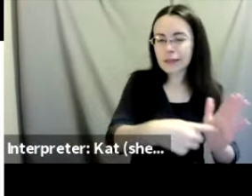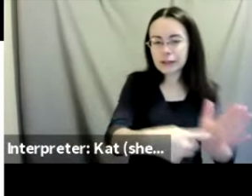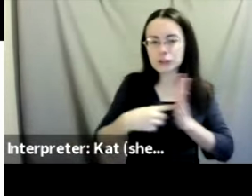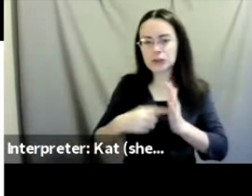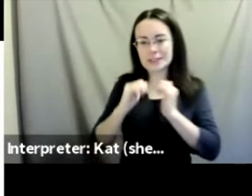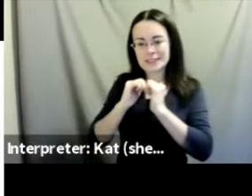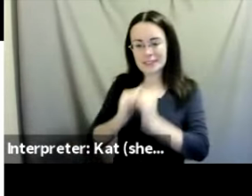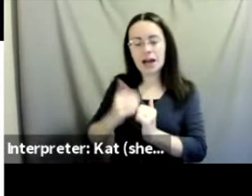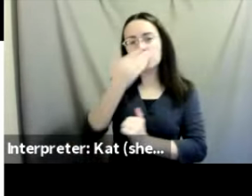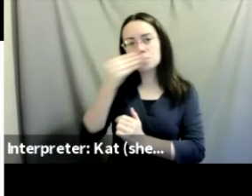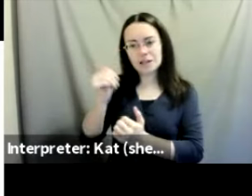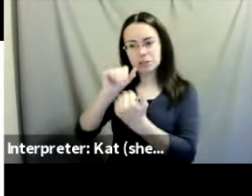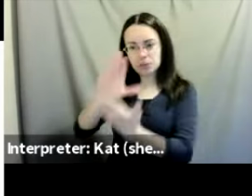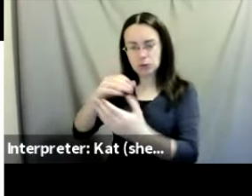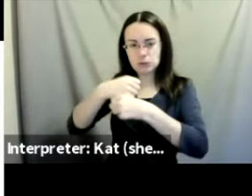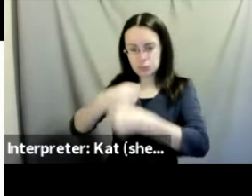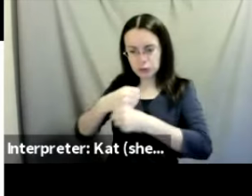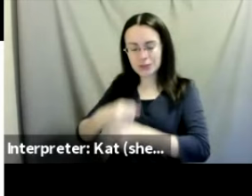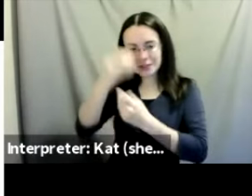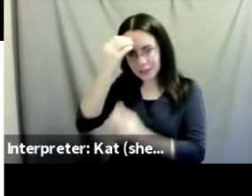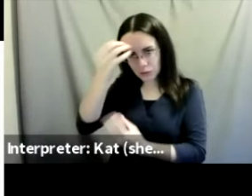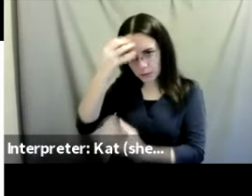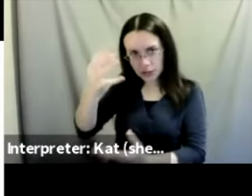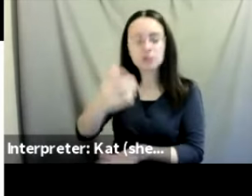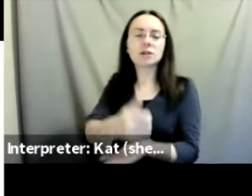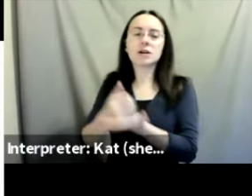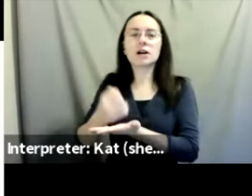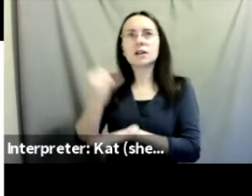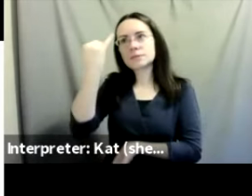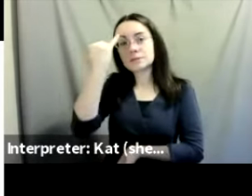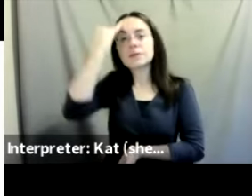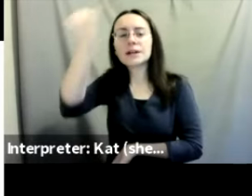as a team, and it helped us create an idea for what we wanted to do for our final product.